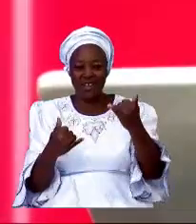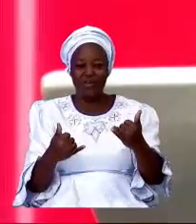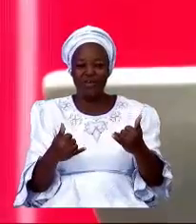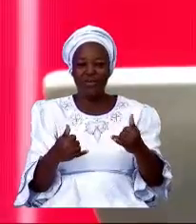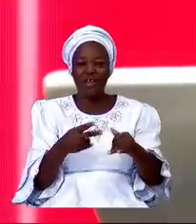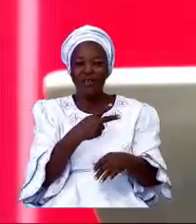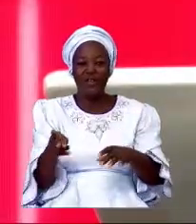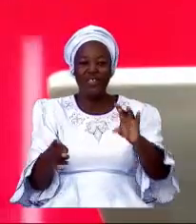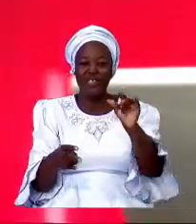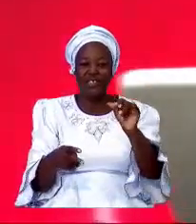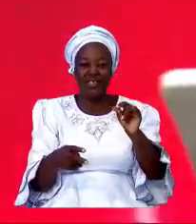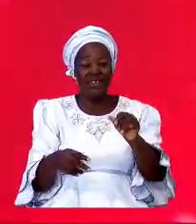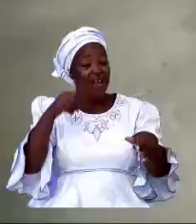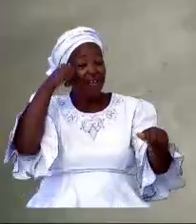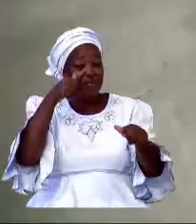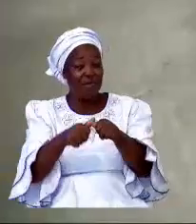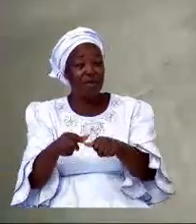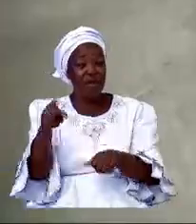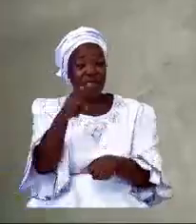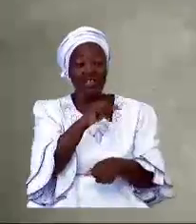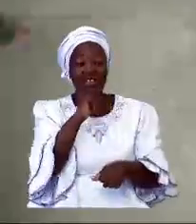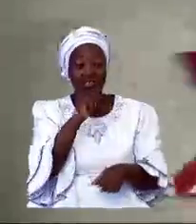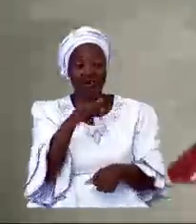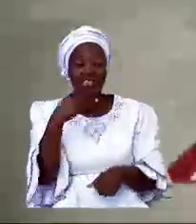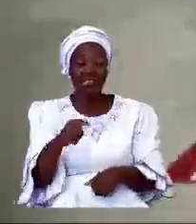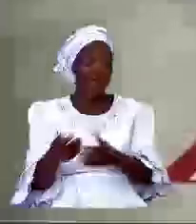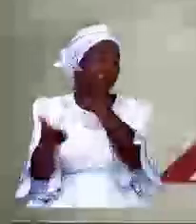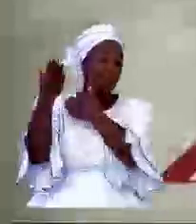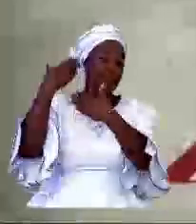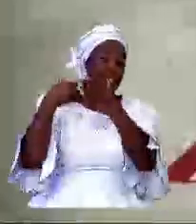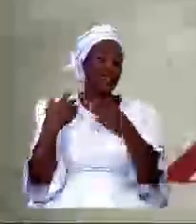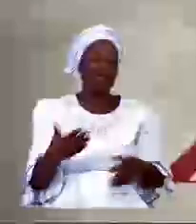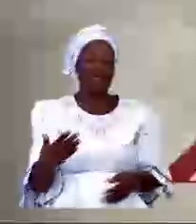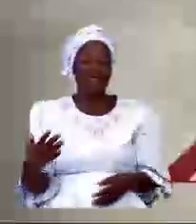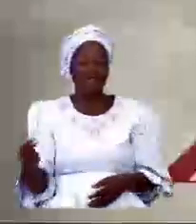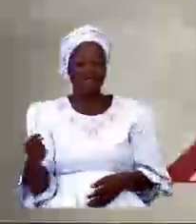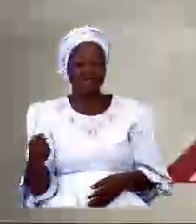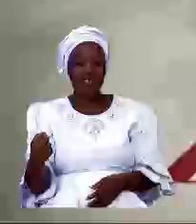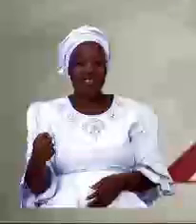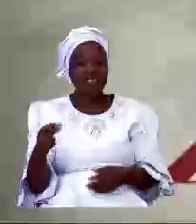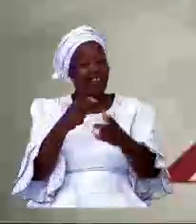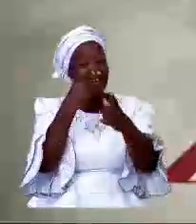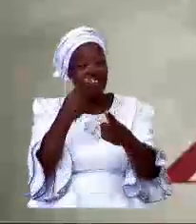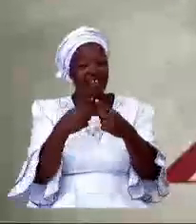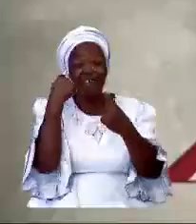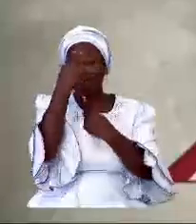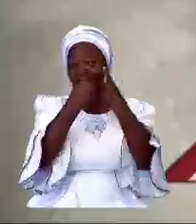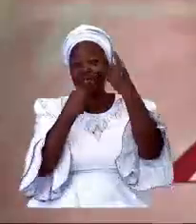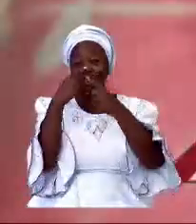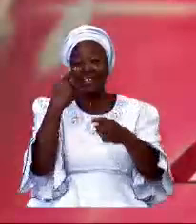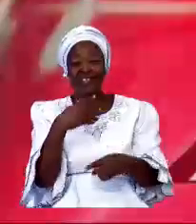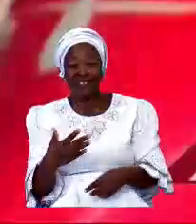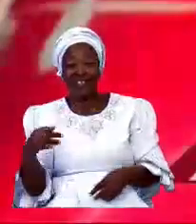made him. Look at verse 18 there. In verse 18, remember ye not the former